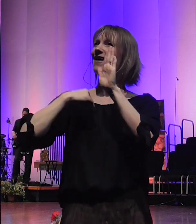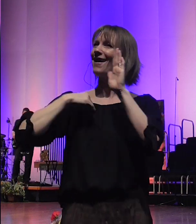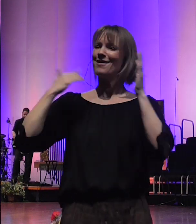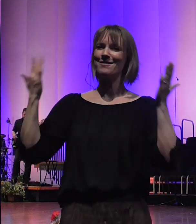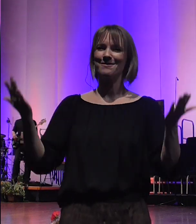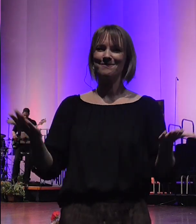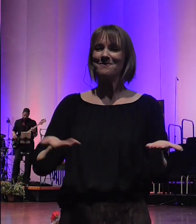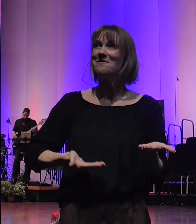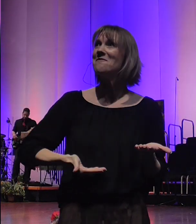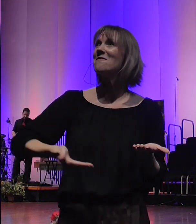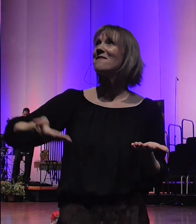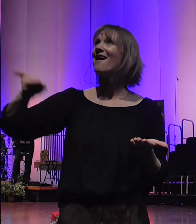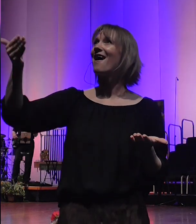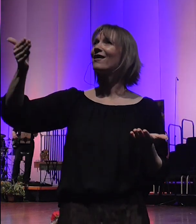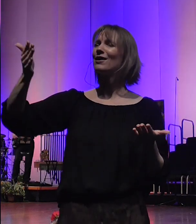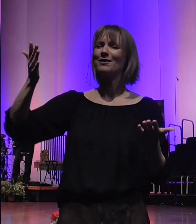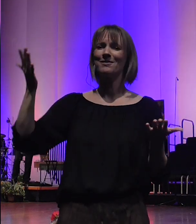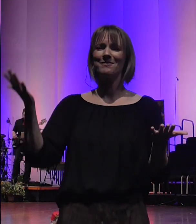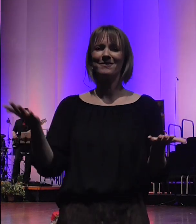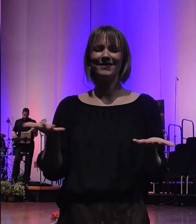welcome